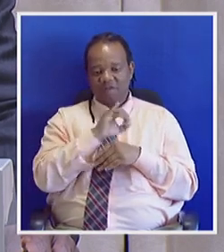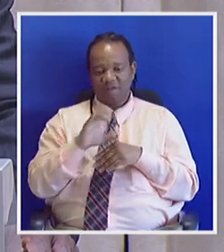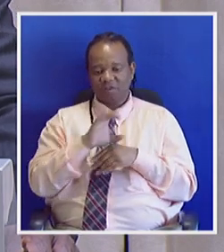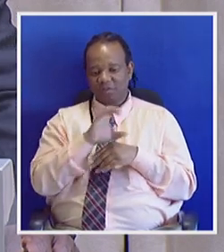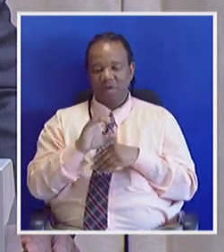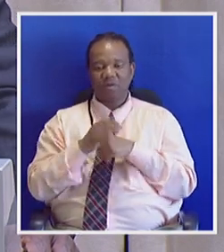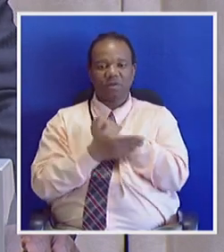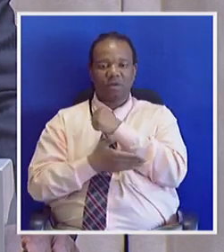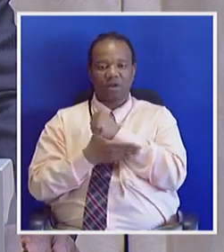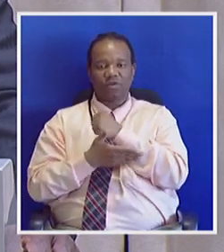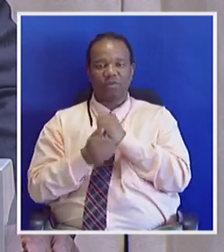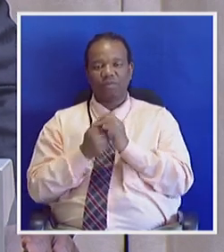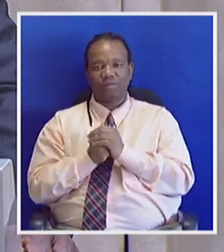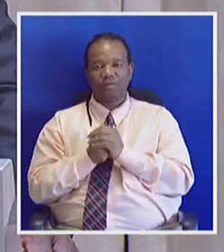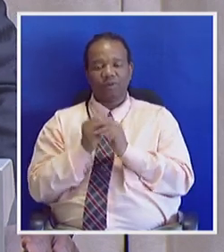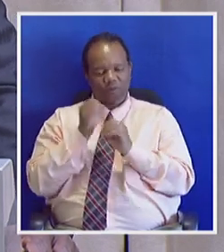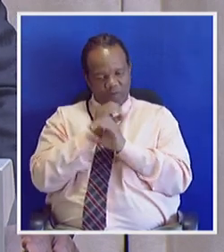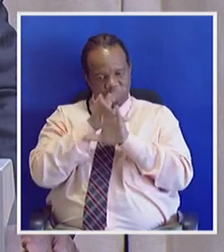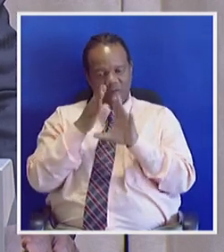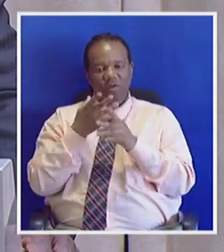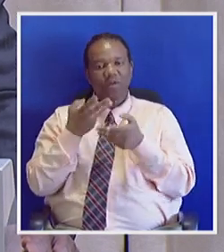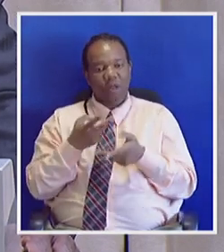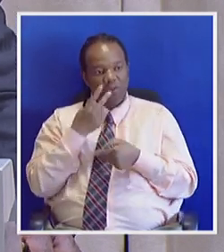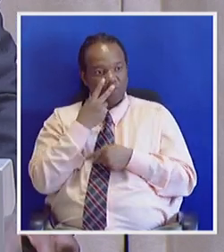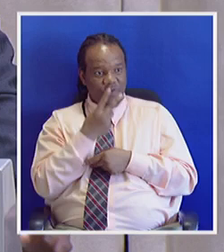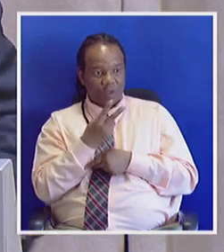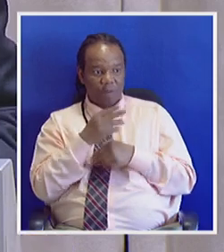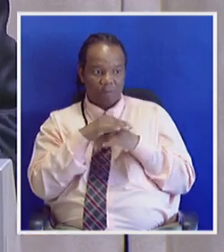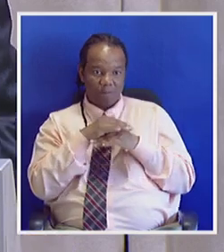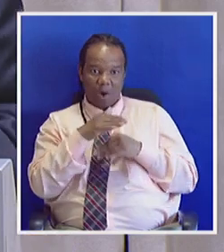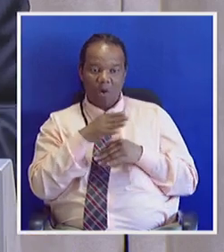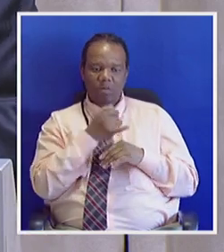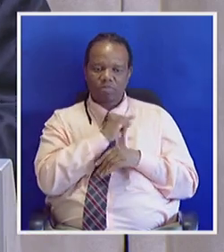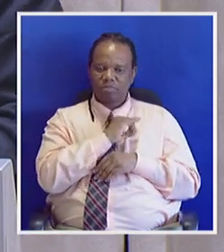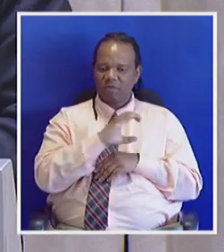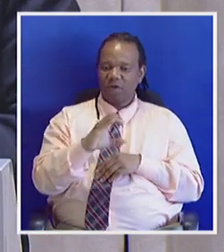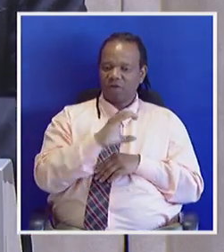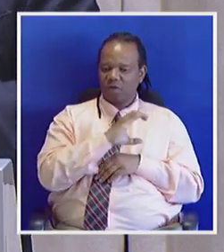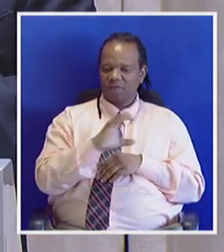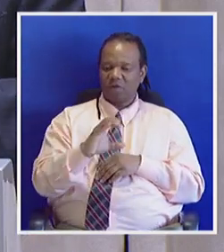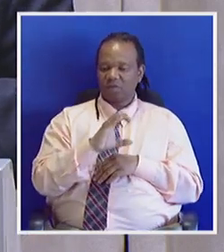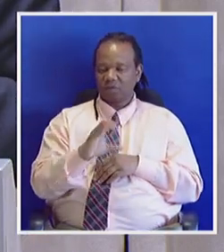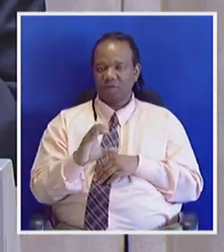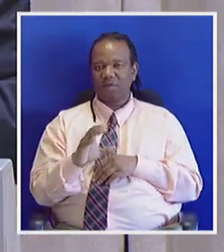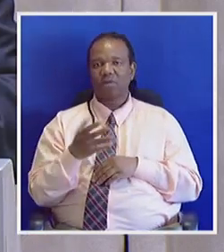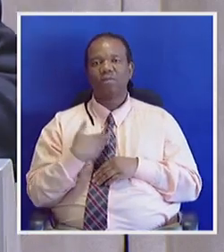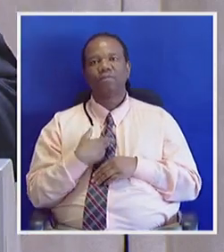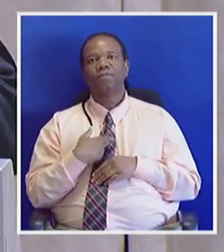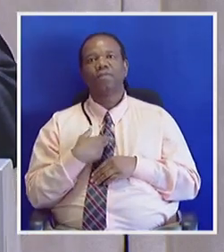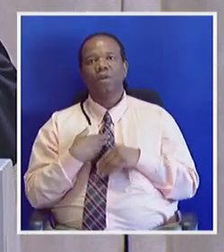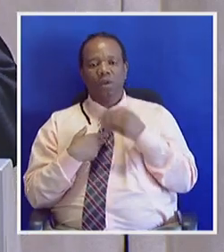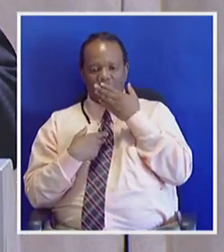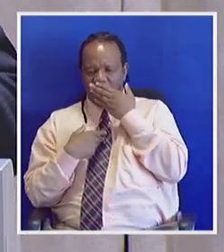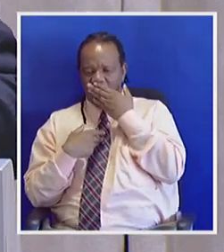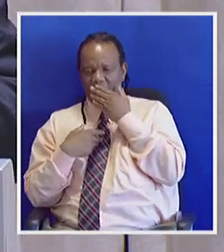And having focus on that, we've seen more and more investments coming through. So this is an illustration to say that